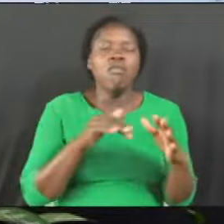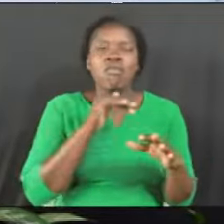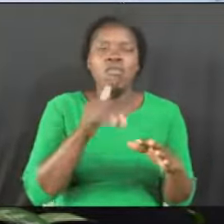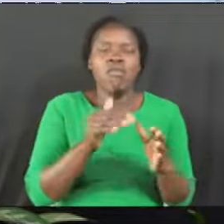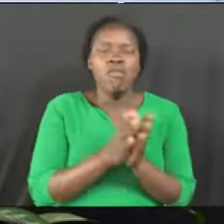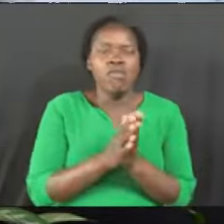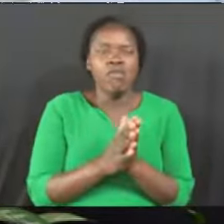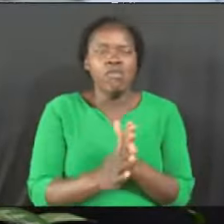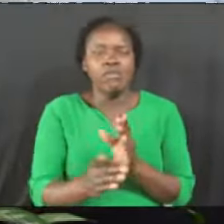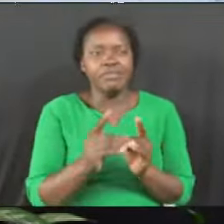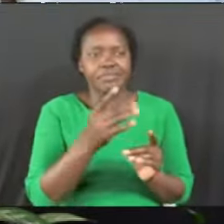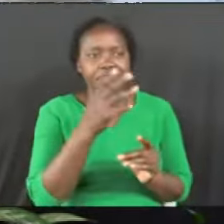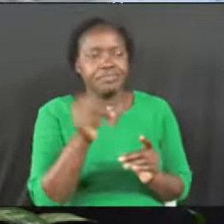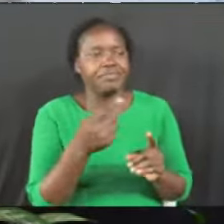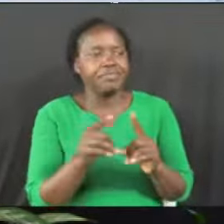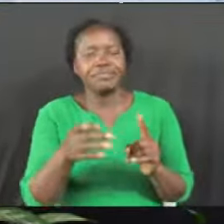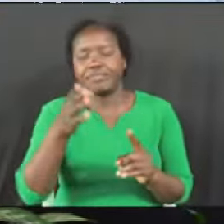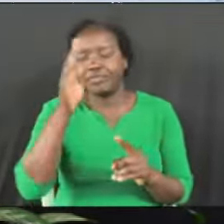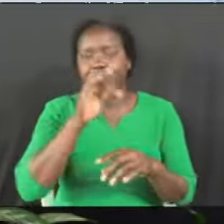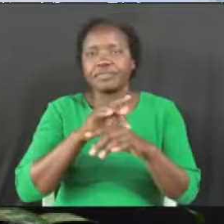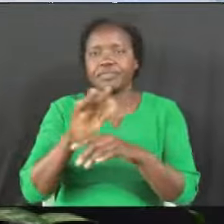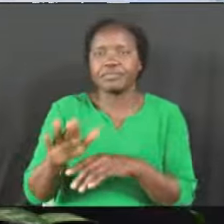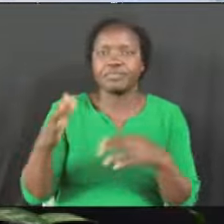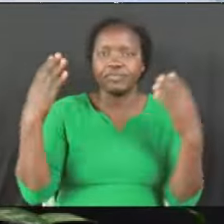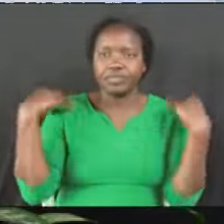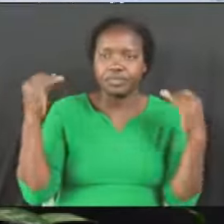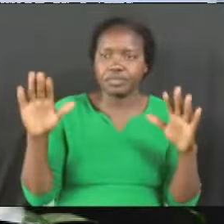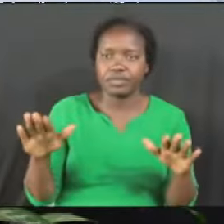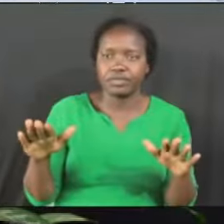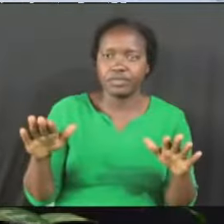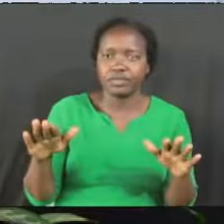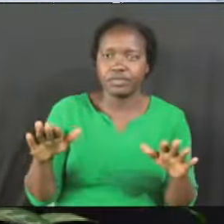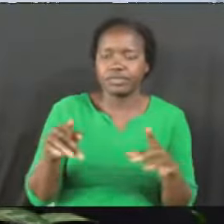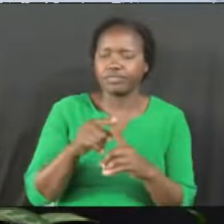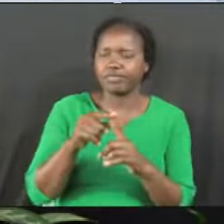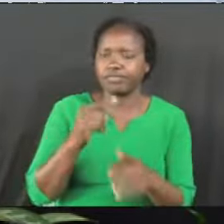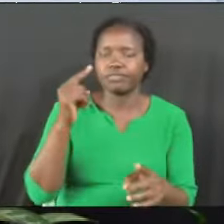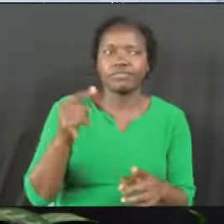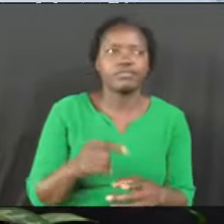meet with him, but God sent an angel to kill him.